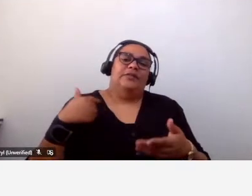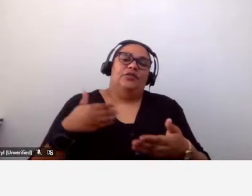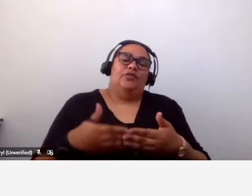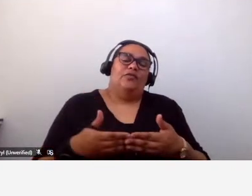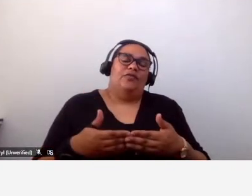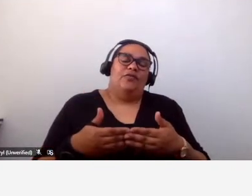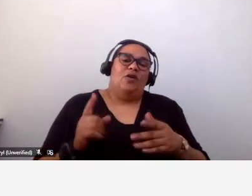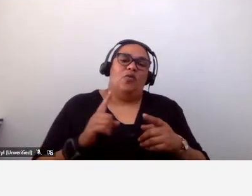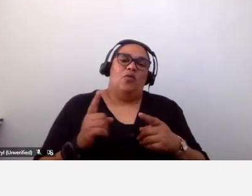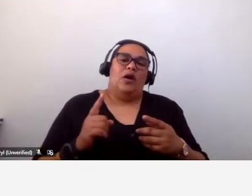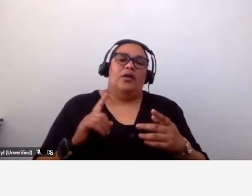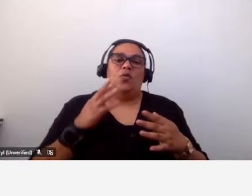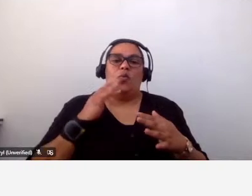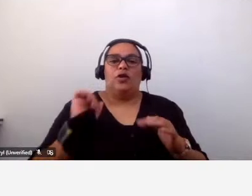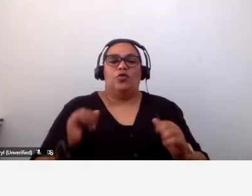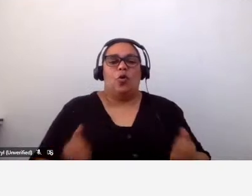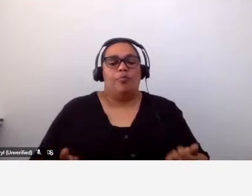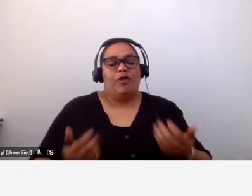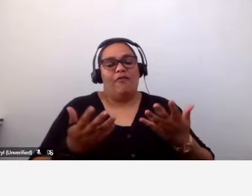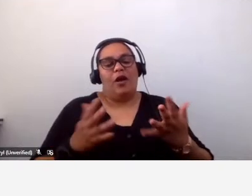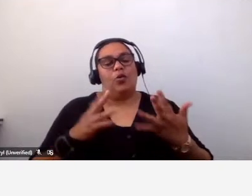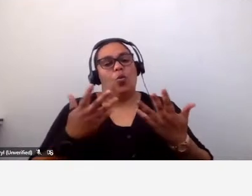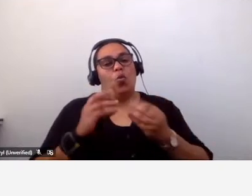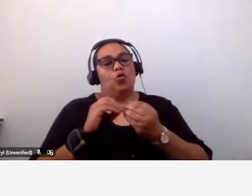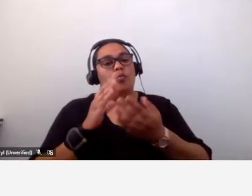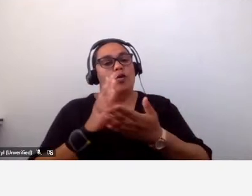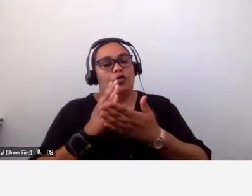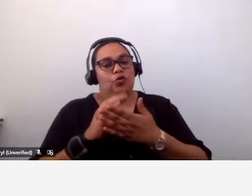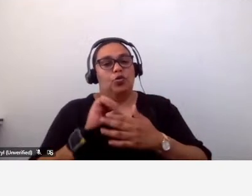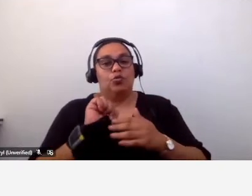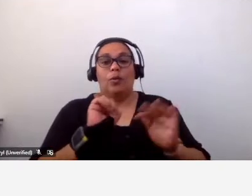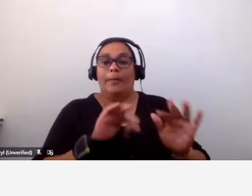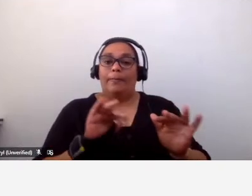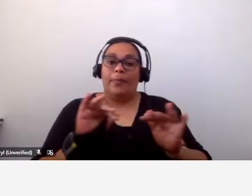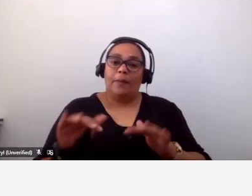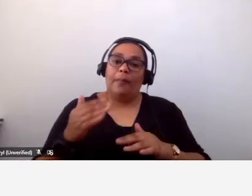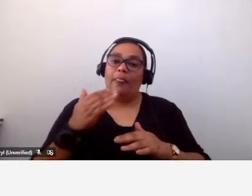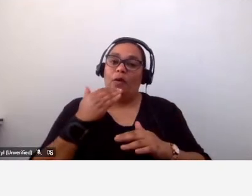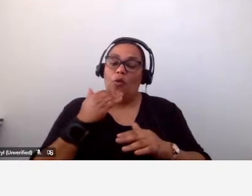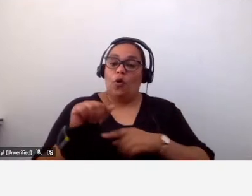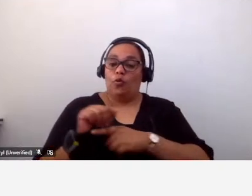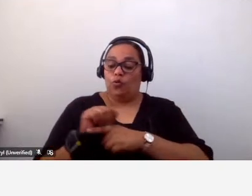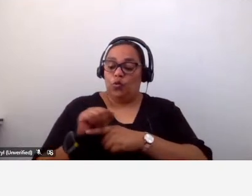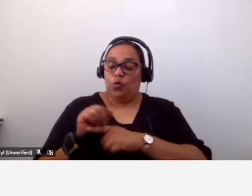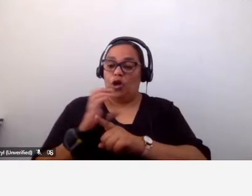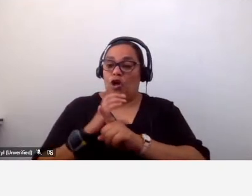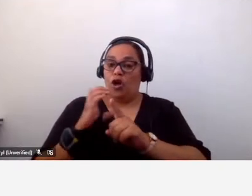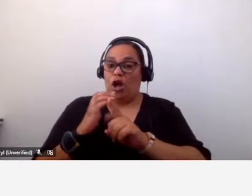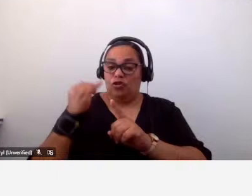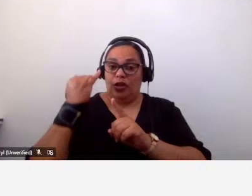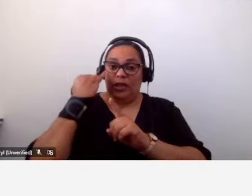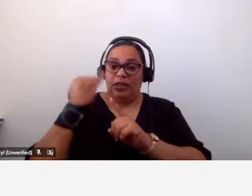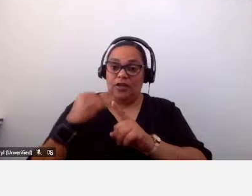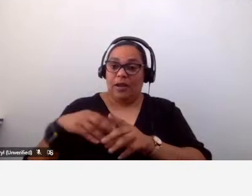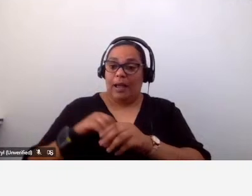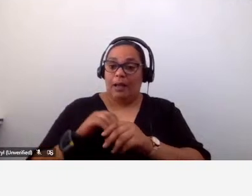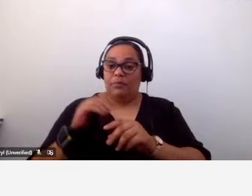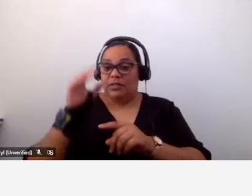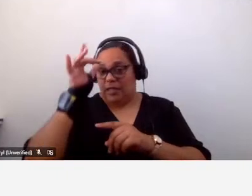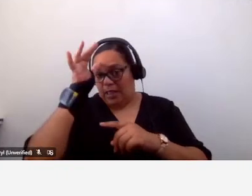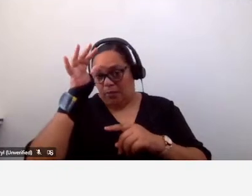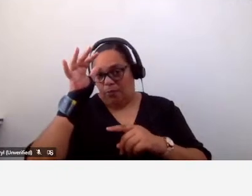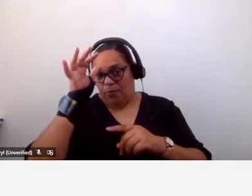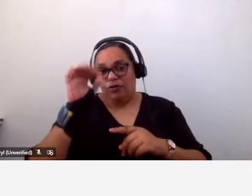as providing or ensuring that the people who are practicing cultural initiation in Stellenbosch, and